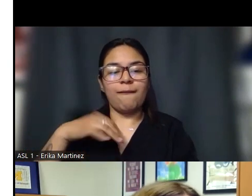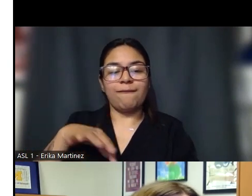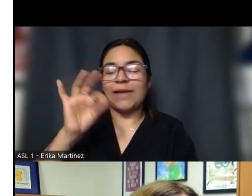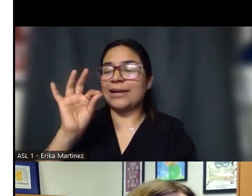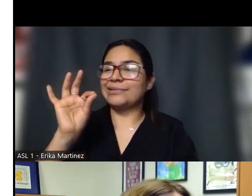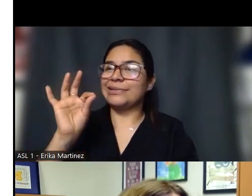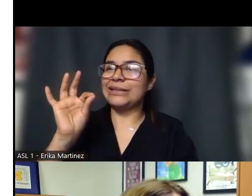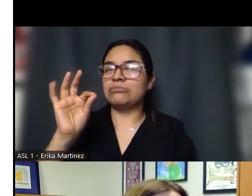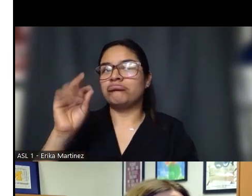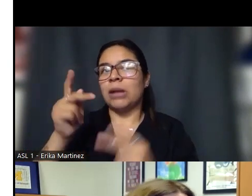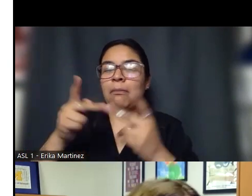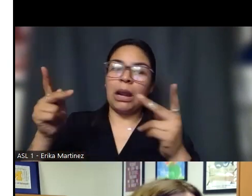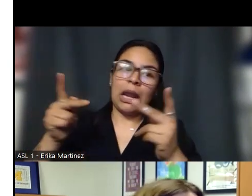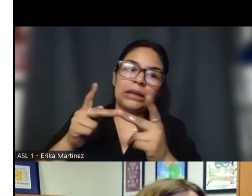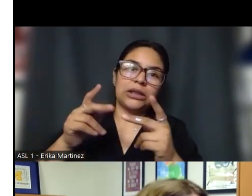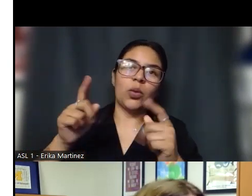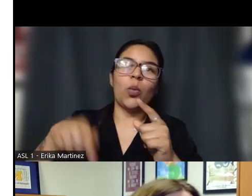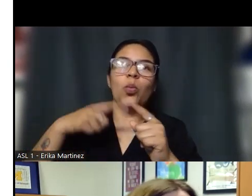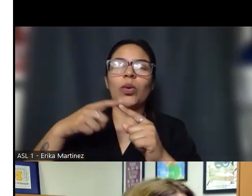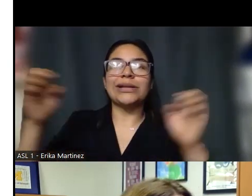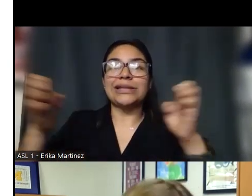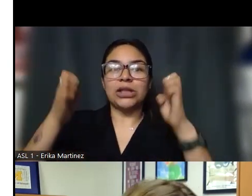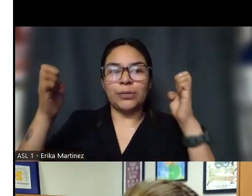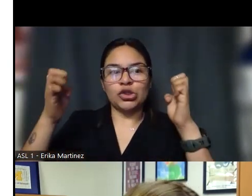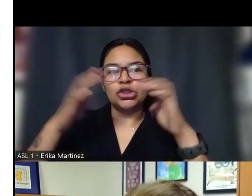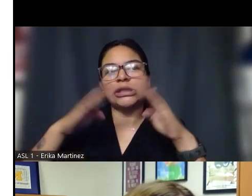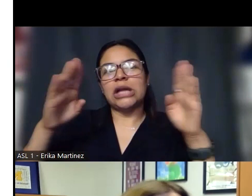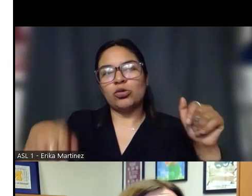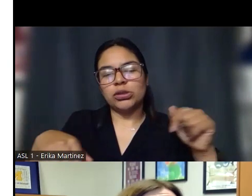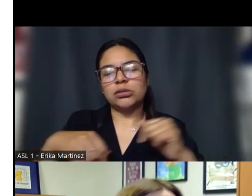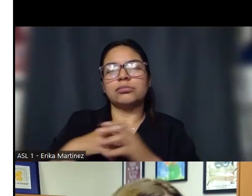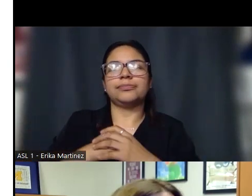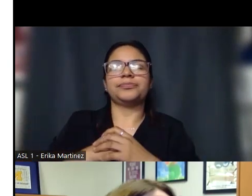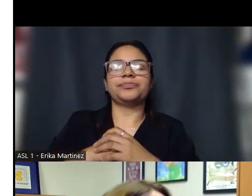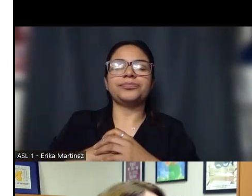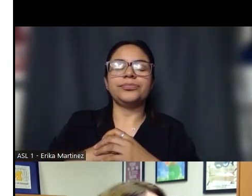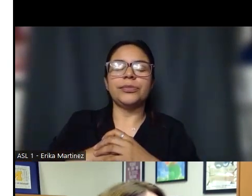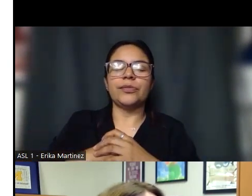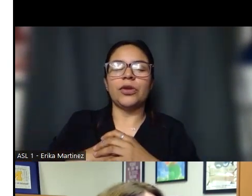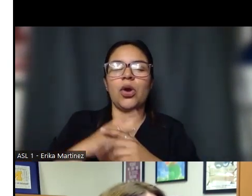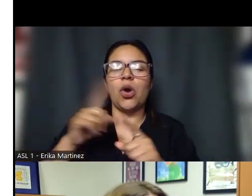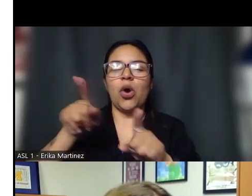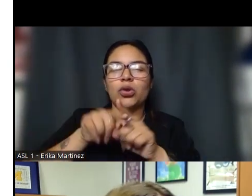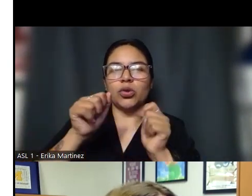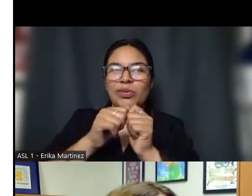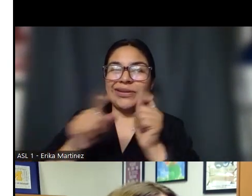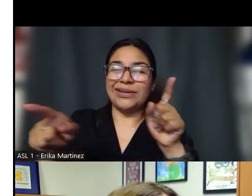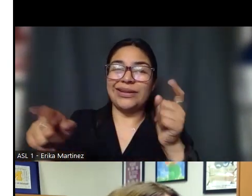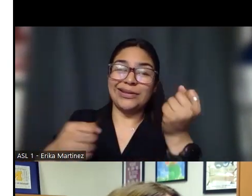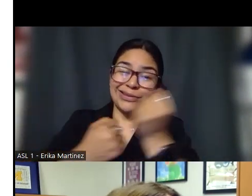elders when they need emergency shelter or emergency housing and the assistance that goes with